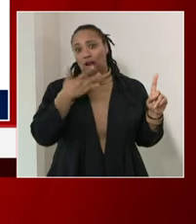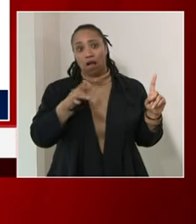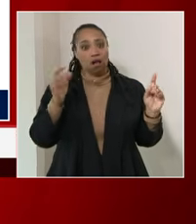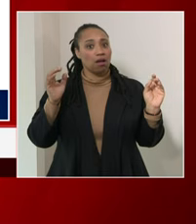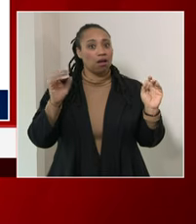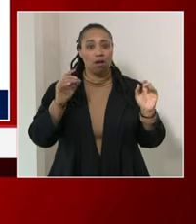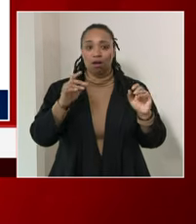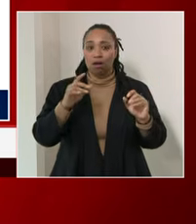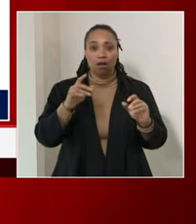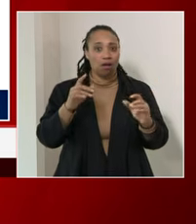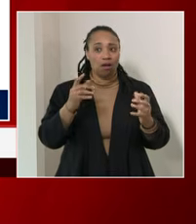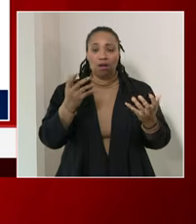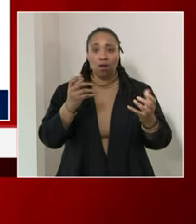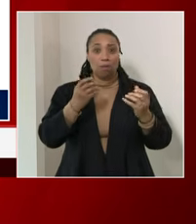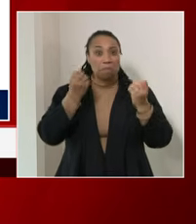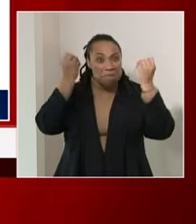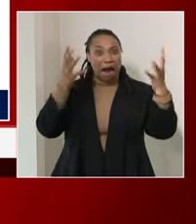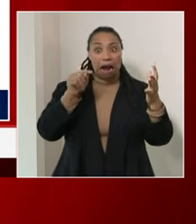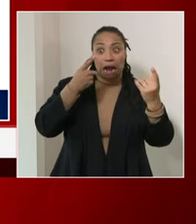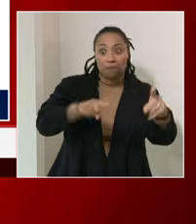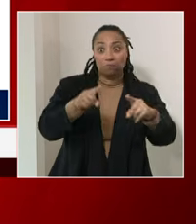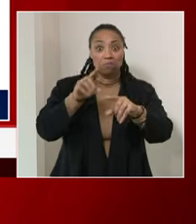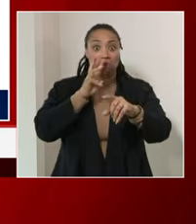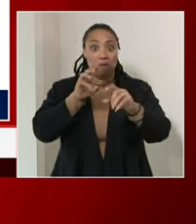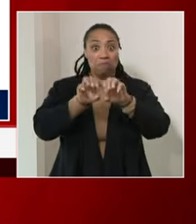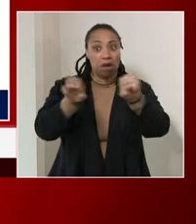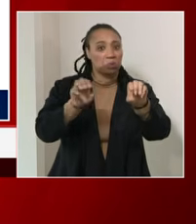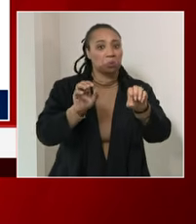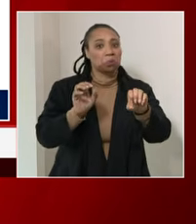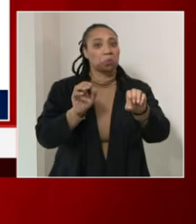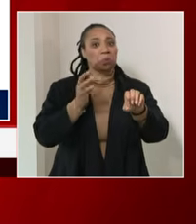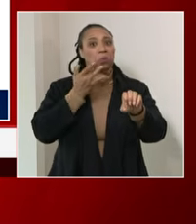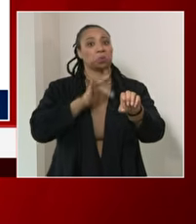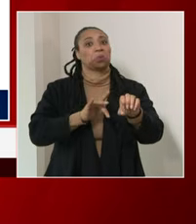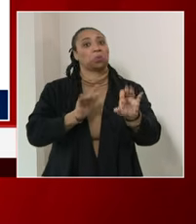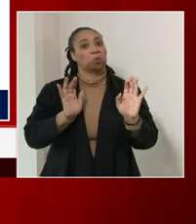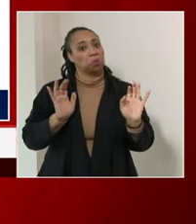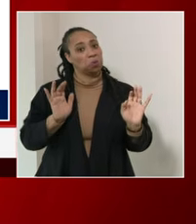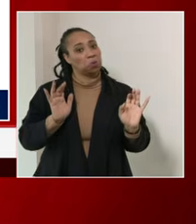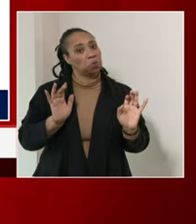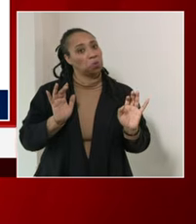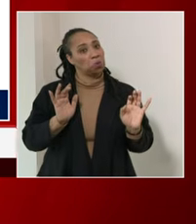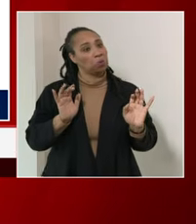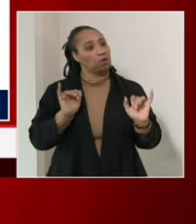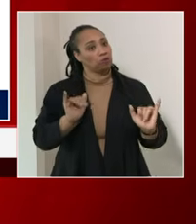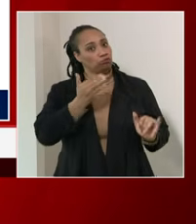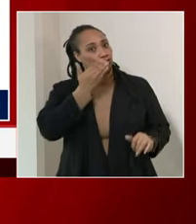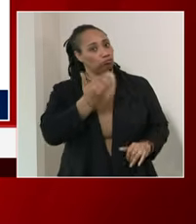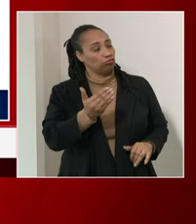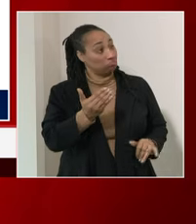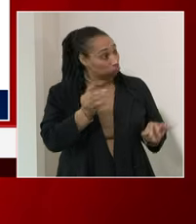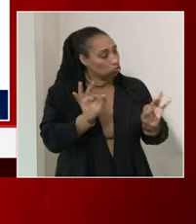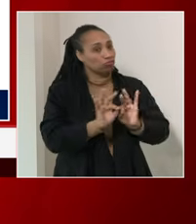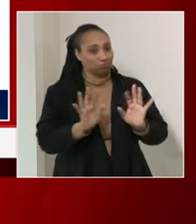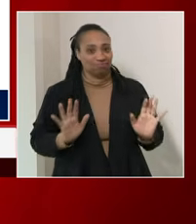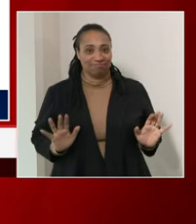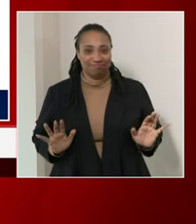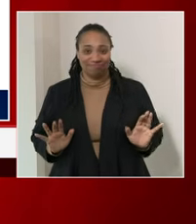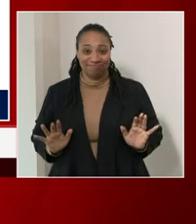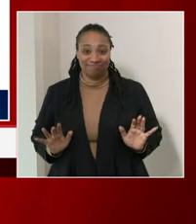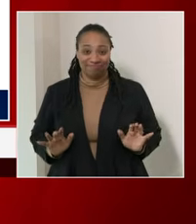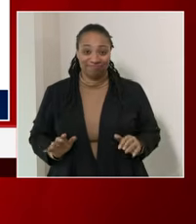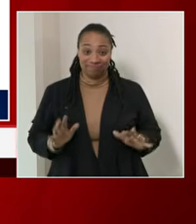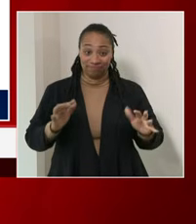see during the winter and under these conditions, and that is a really important point. There are a couple of things that residents can do to protect